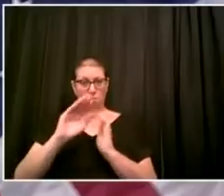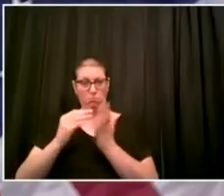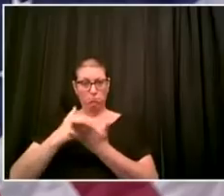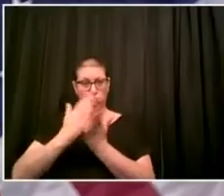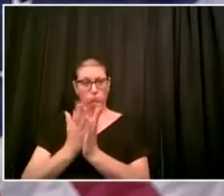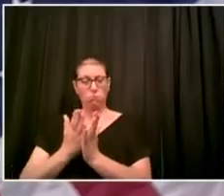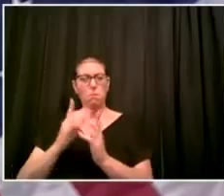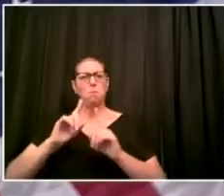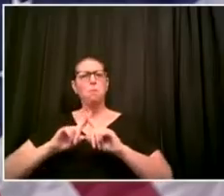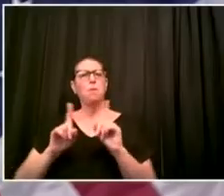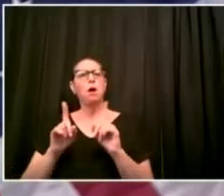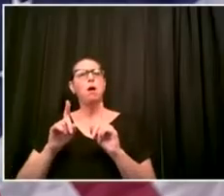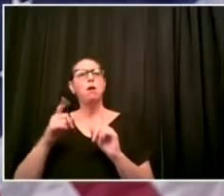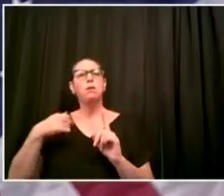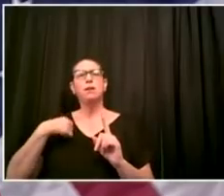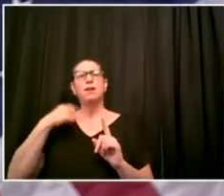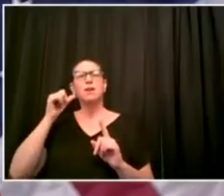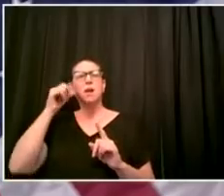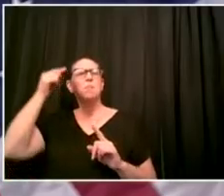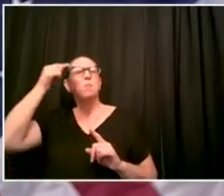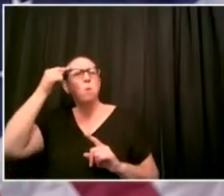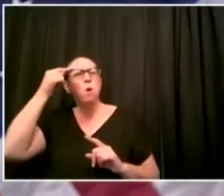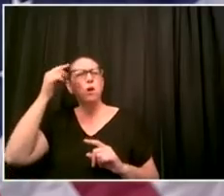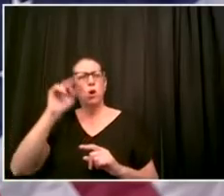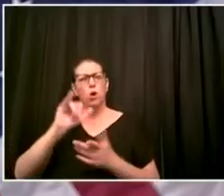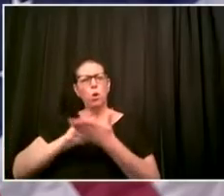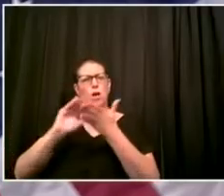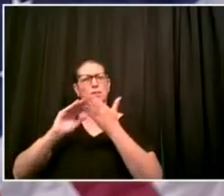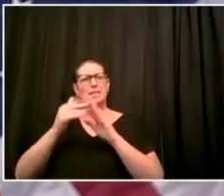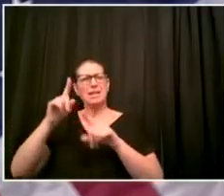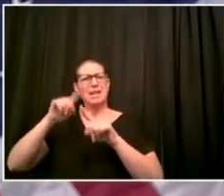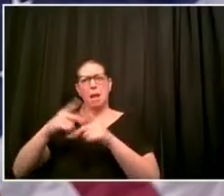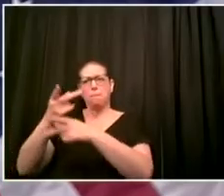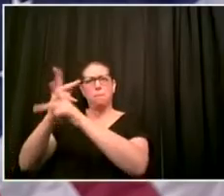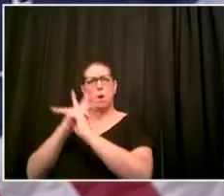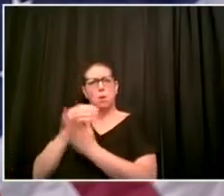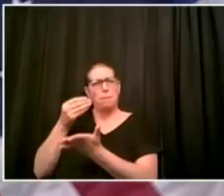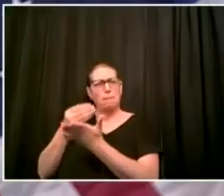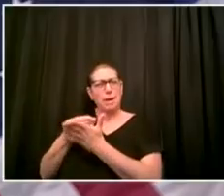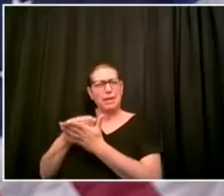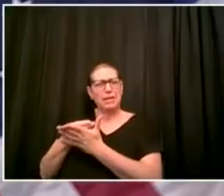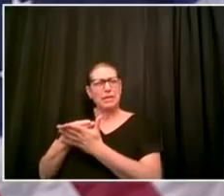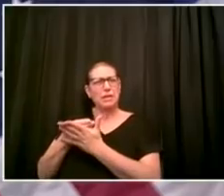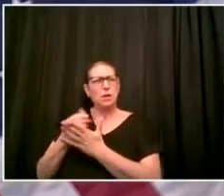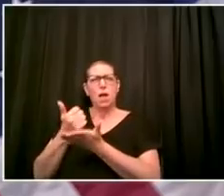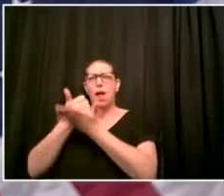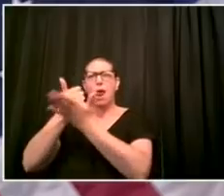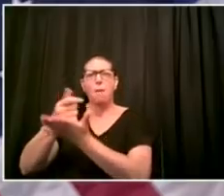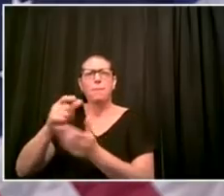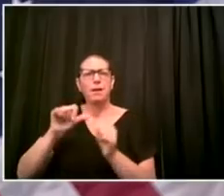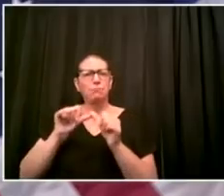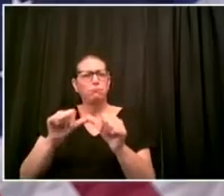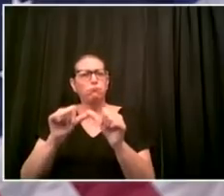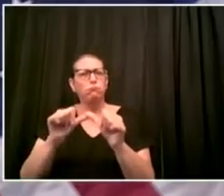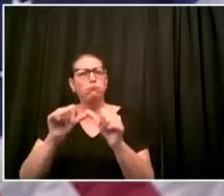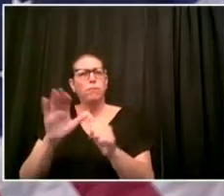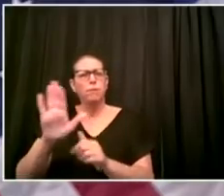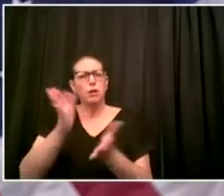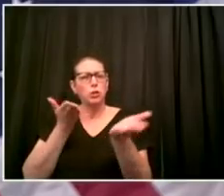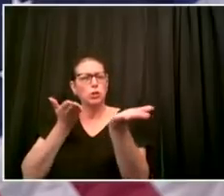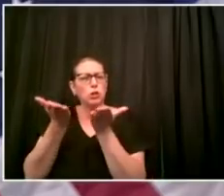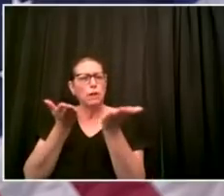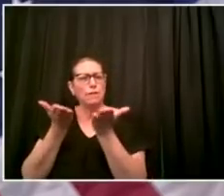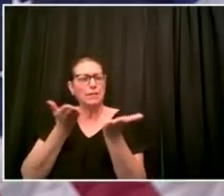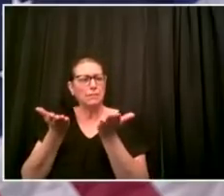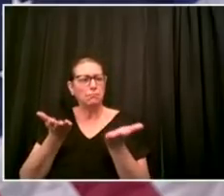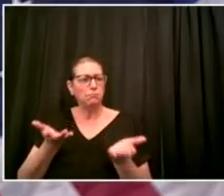would that give the state if they were to allow you to increase the borrowing capability? My second question